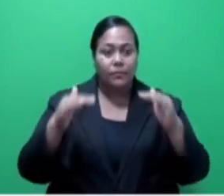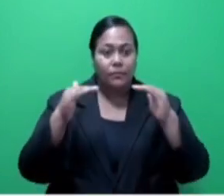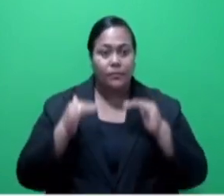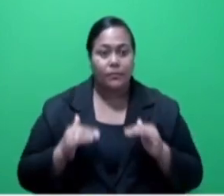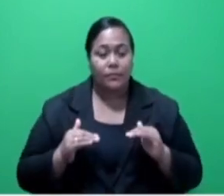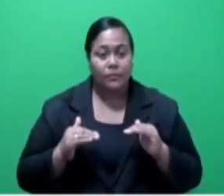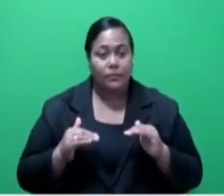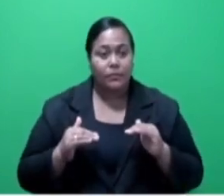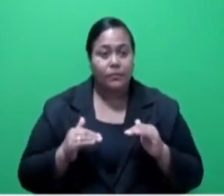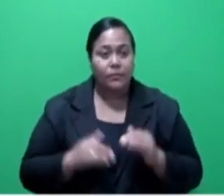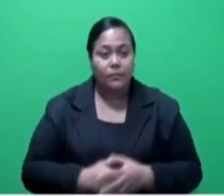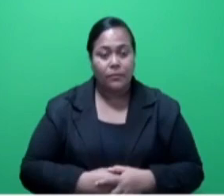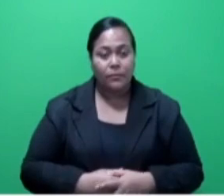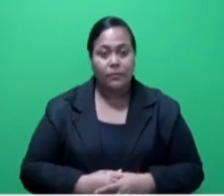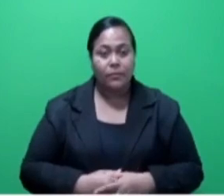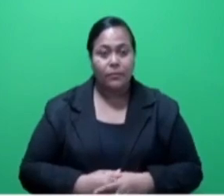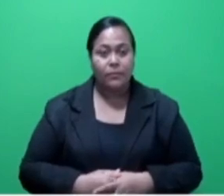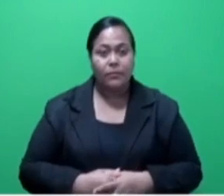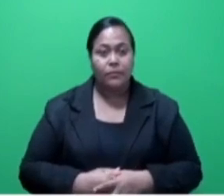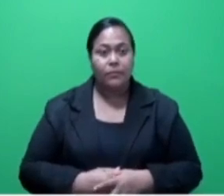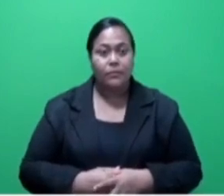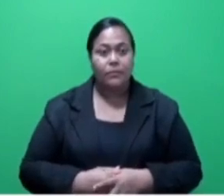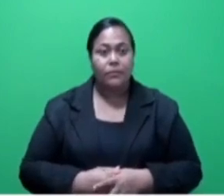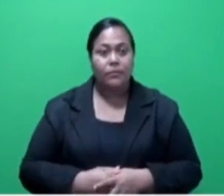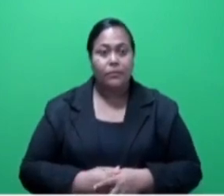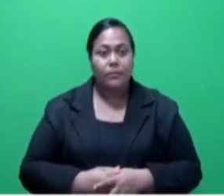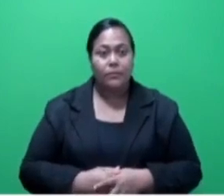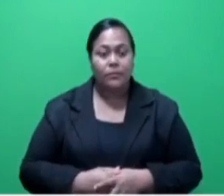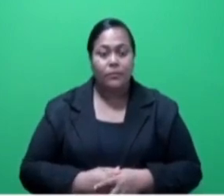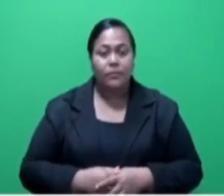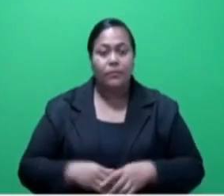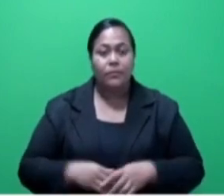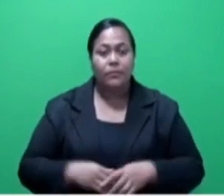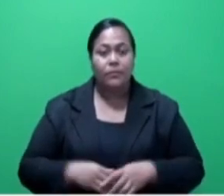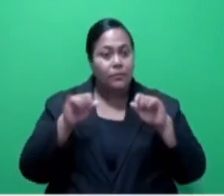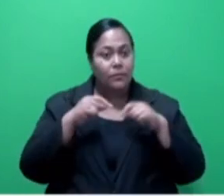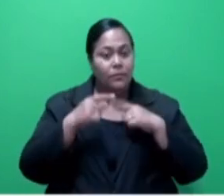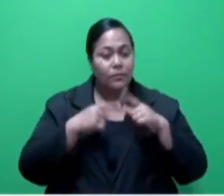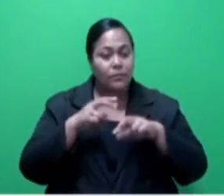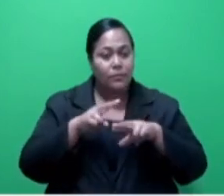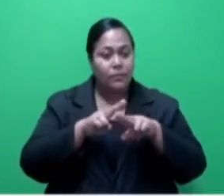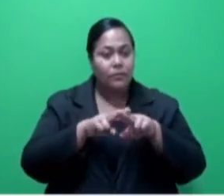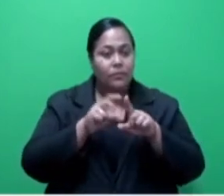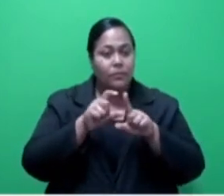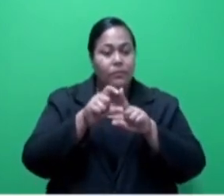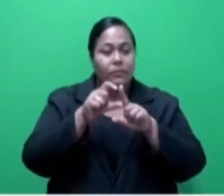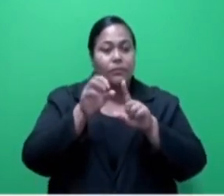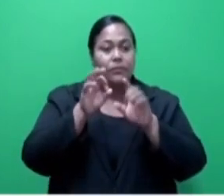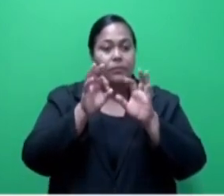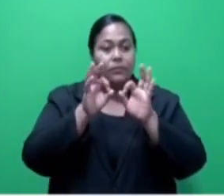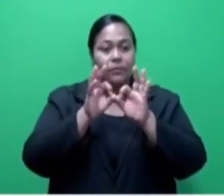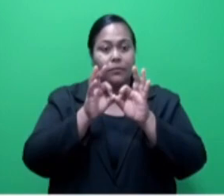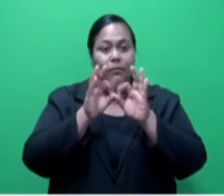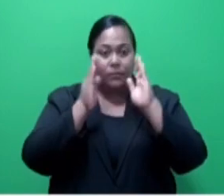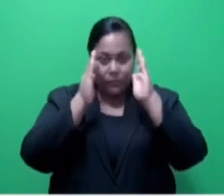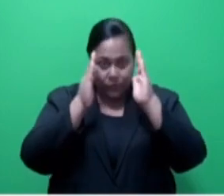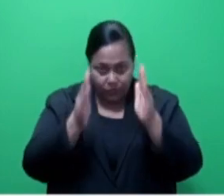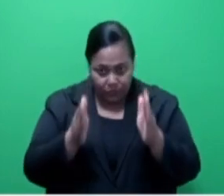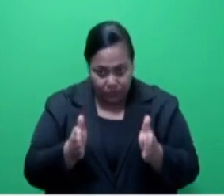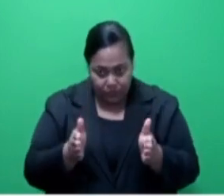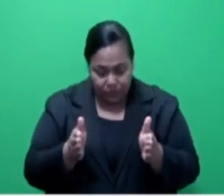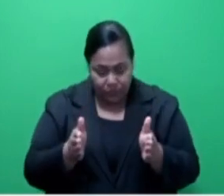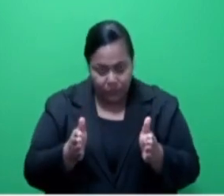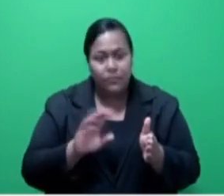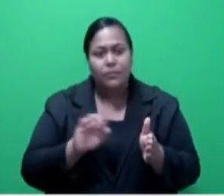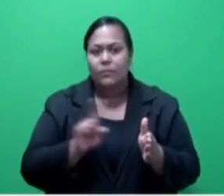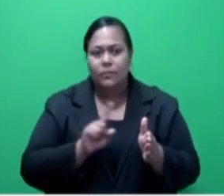make, sir, is that the issue about FDB and what is the focus of FDB.